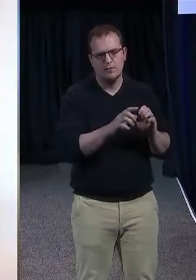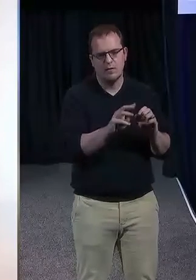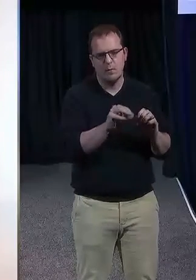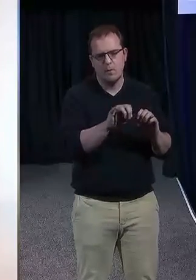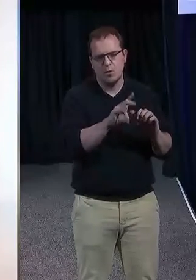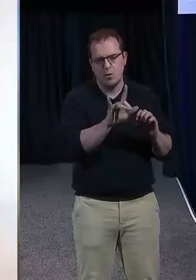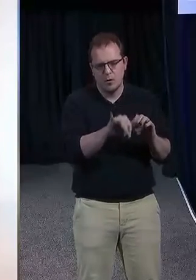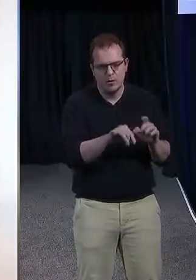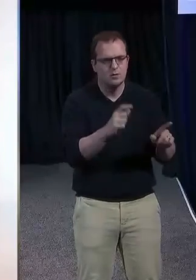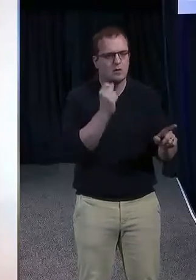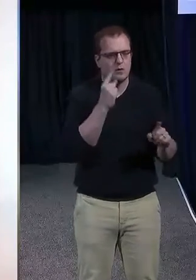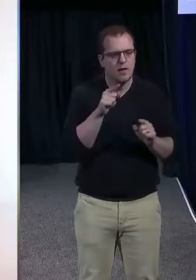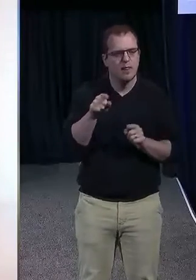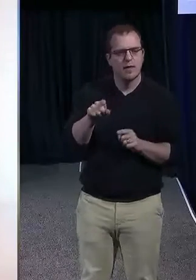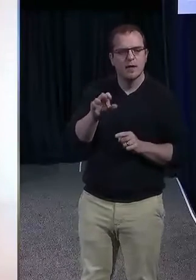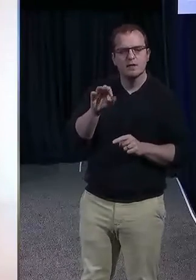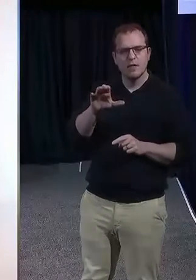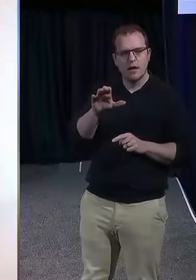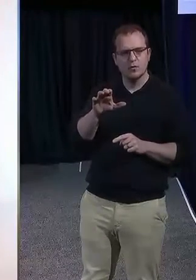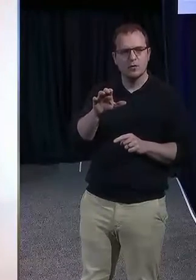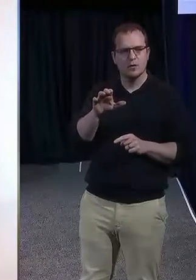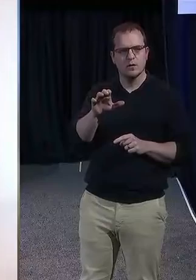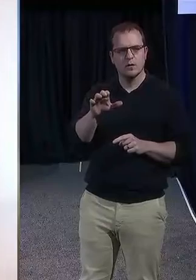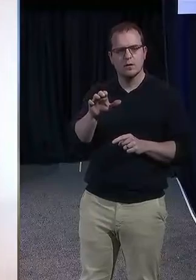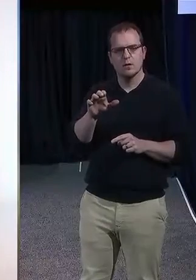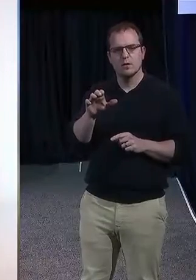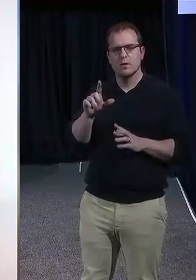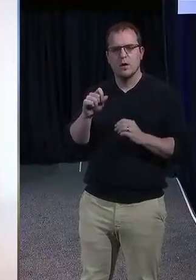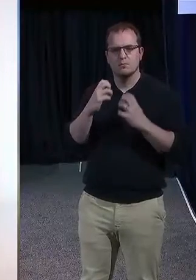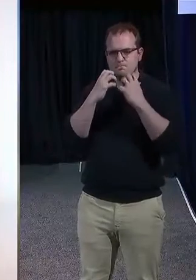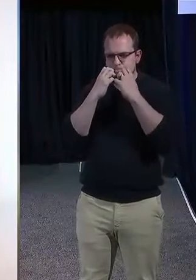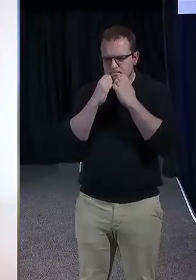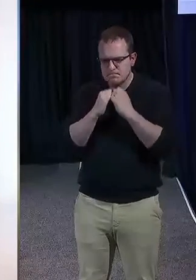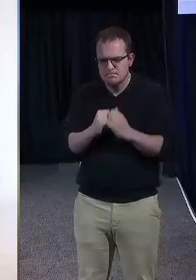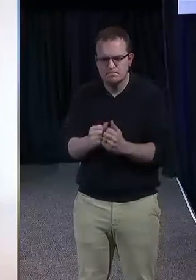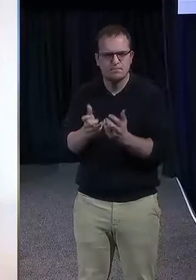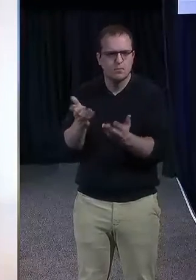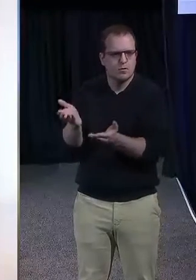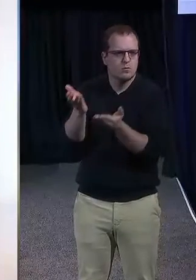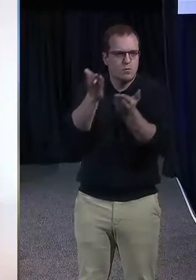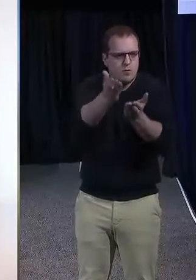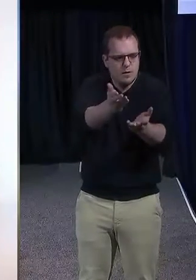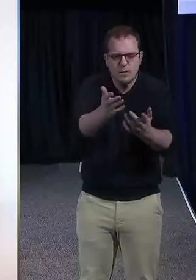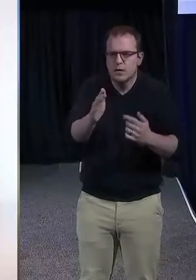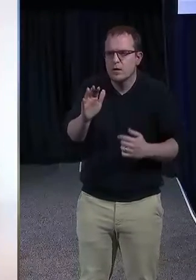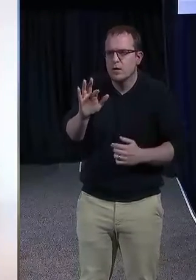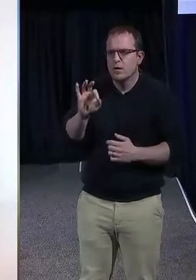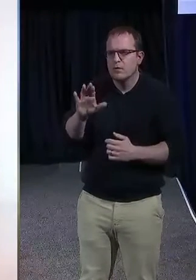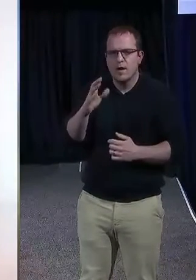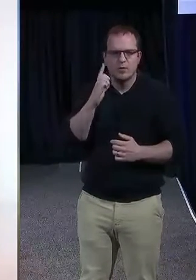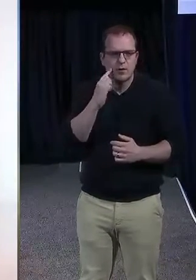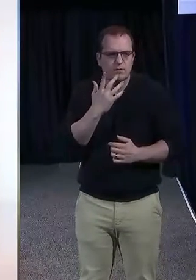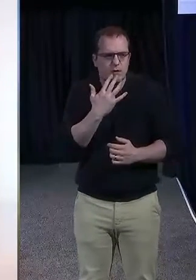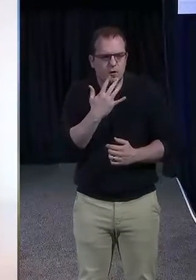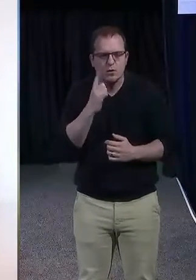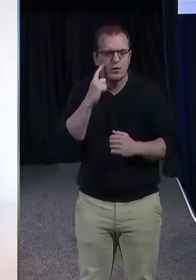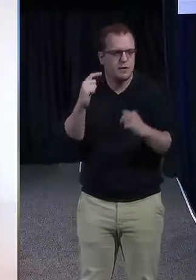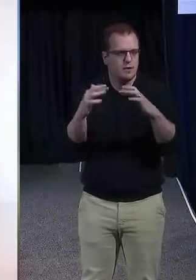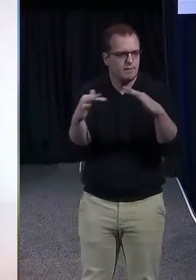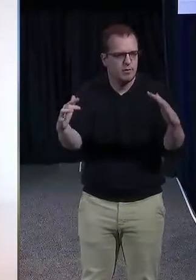These faculty are a valuable commodity. Faculty of color, faculty of